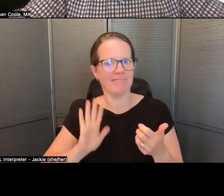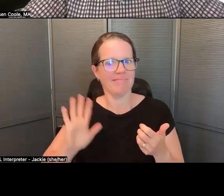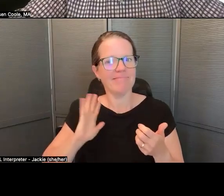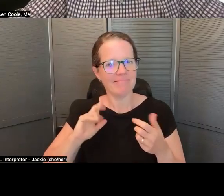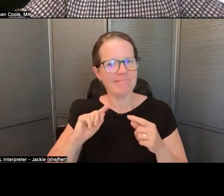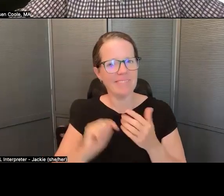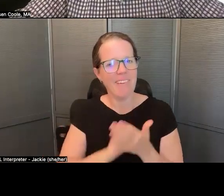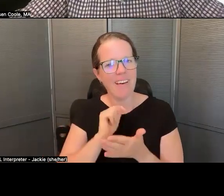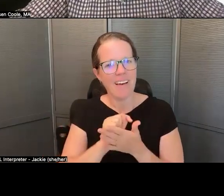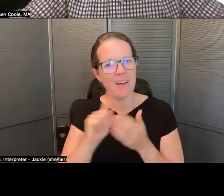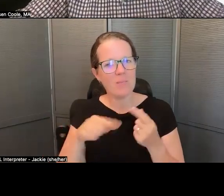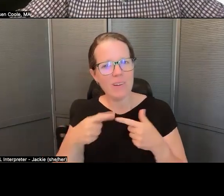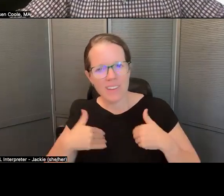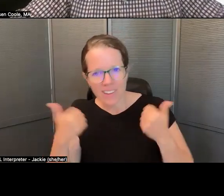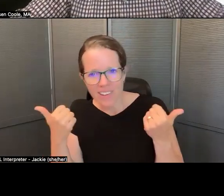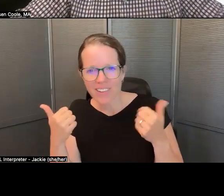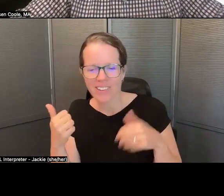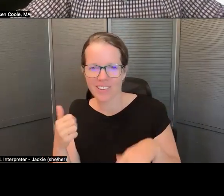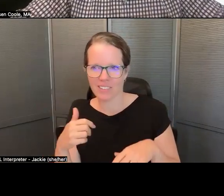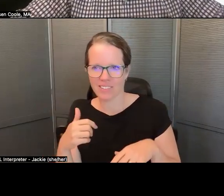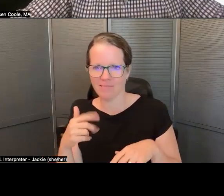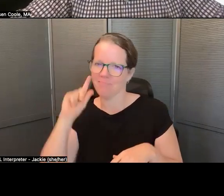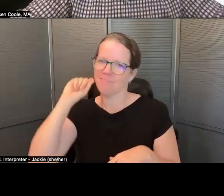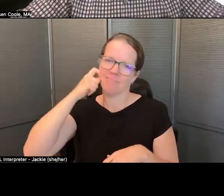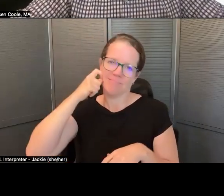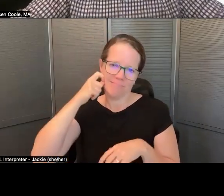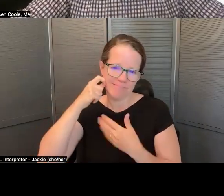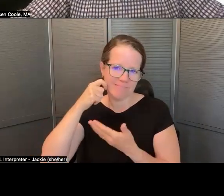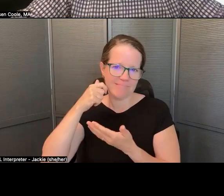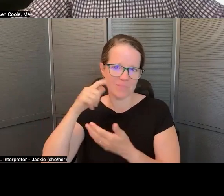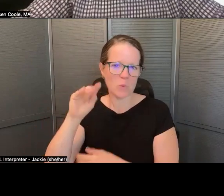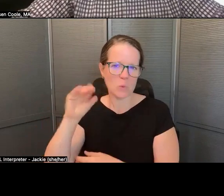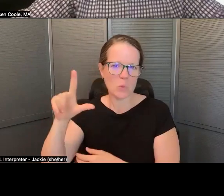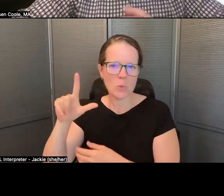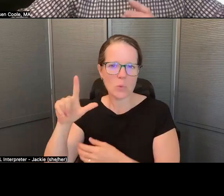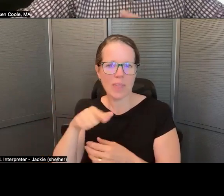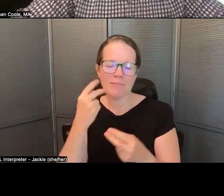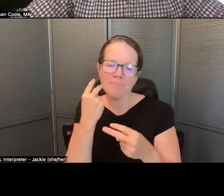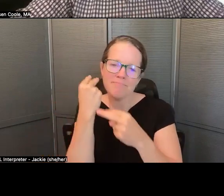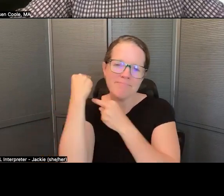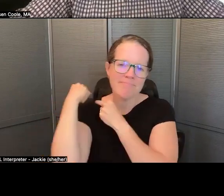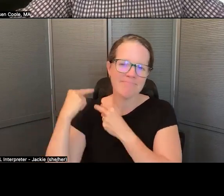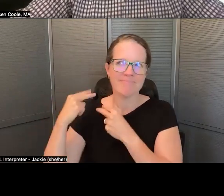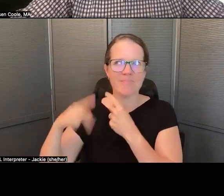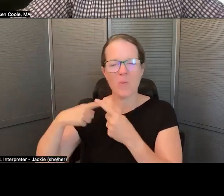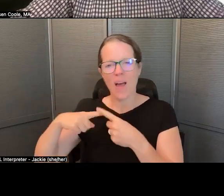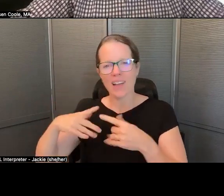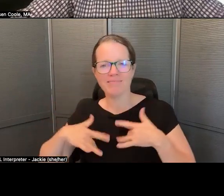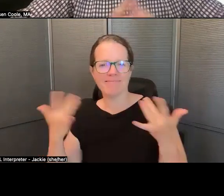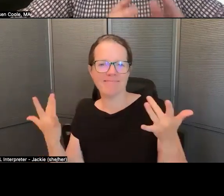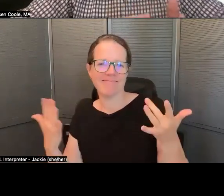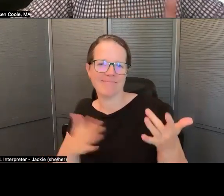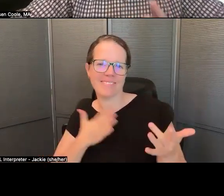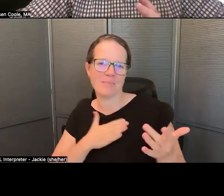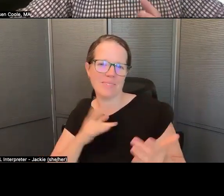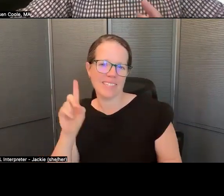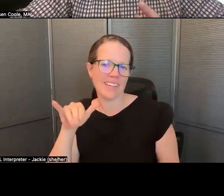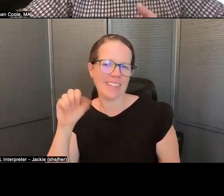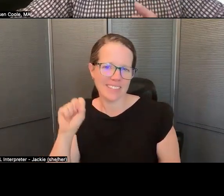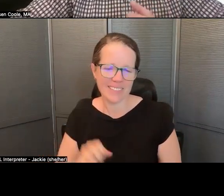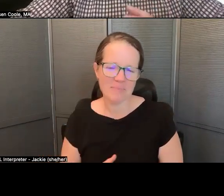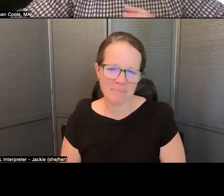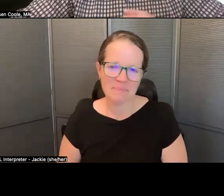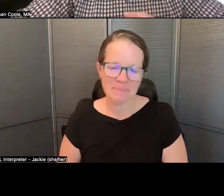Kind of a helpful therapeutic tool to bring back better days in a way. It was